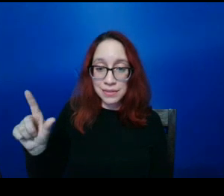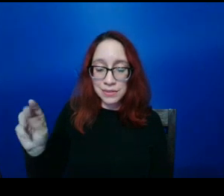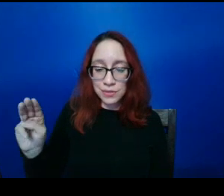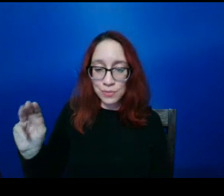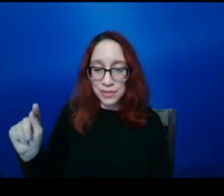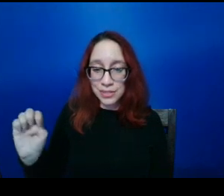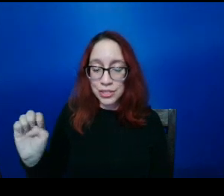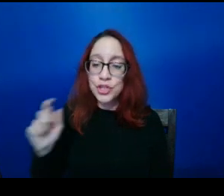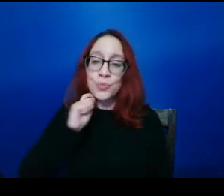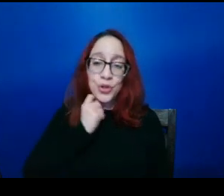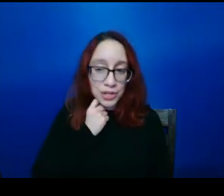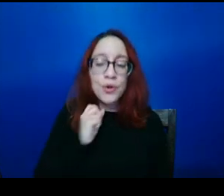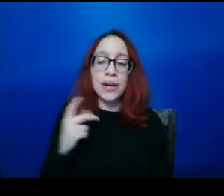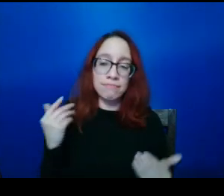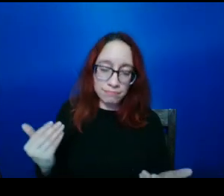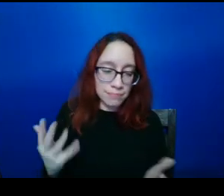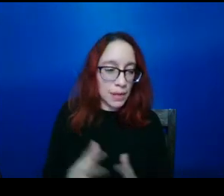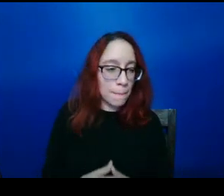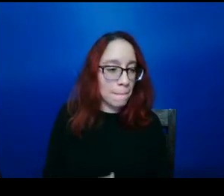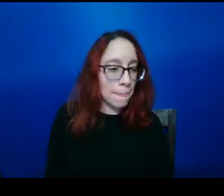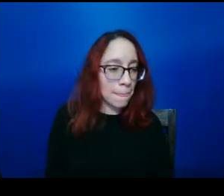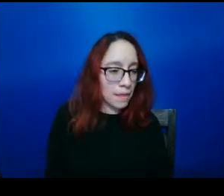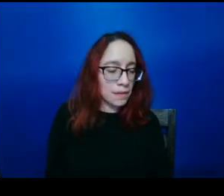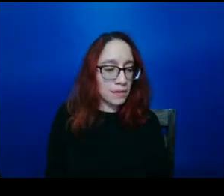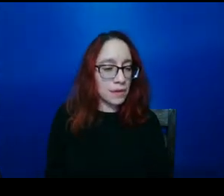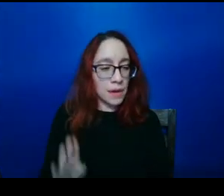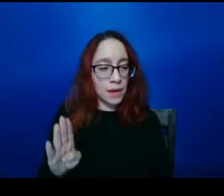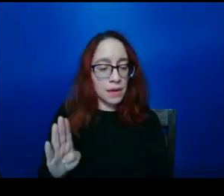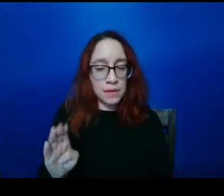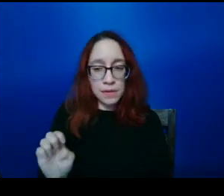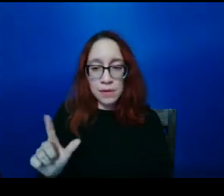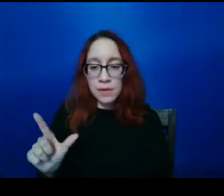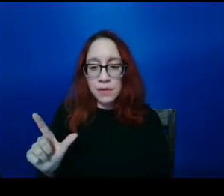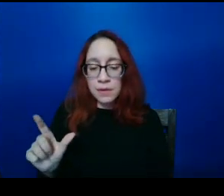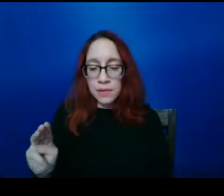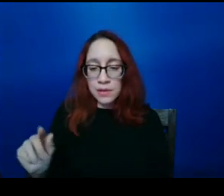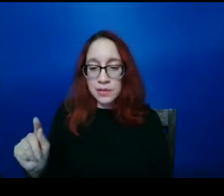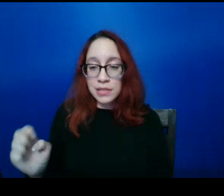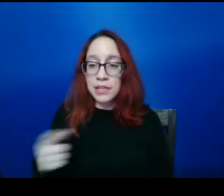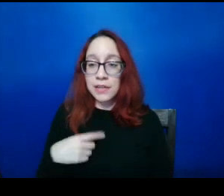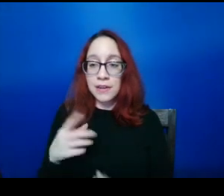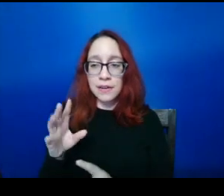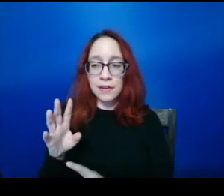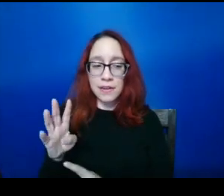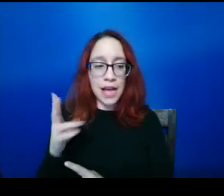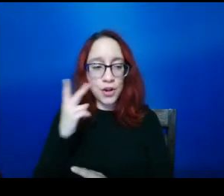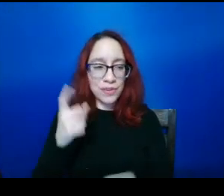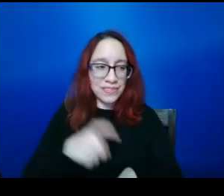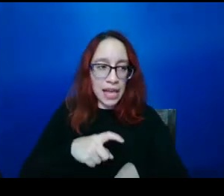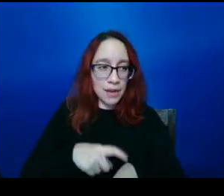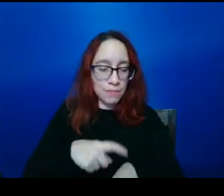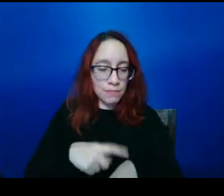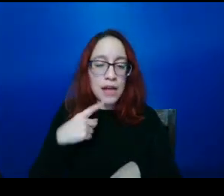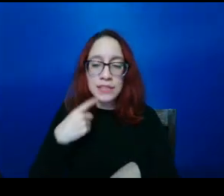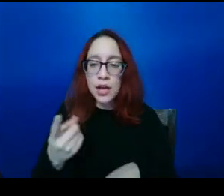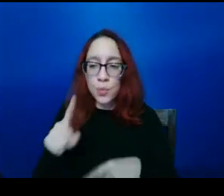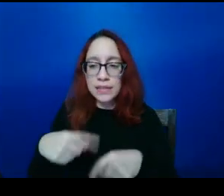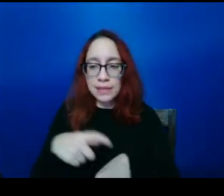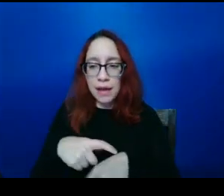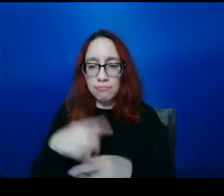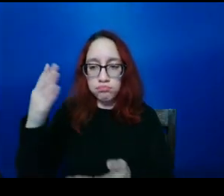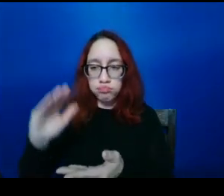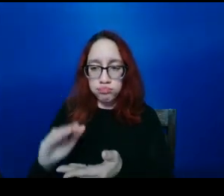but you're self-muted. Thank you. All right, Ms. Belmonte, I'll let you know when you have 30 seconds remaining, because I know you can't see the timer. And please